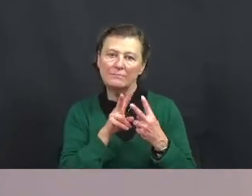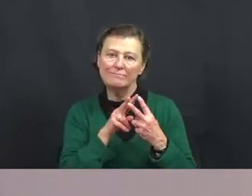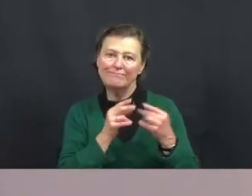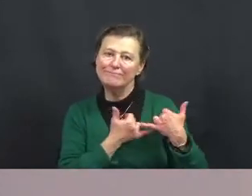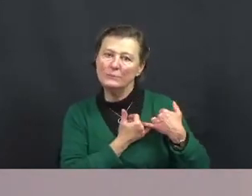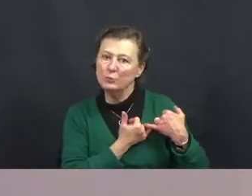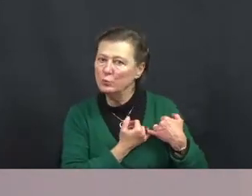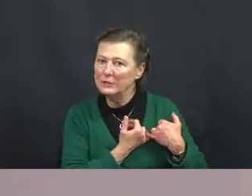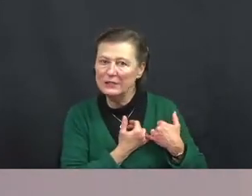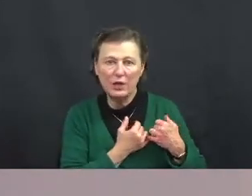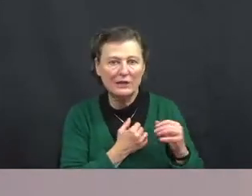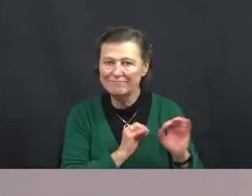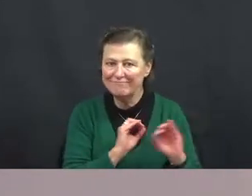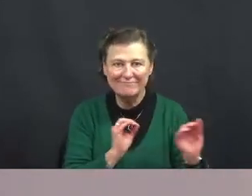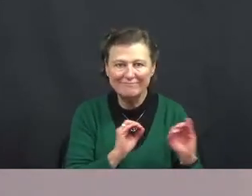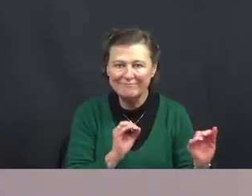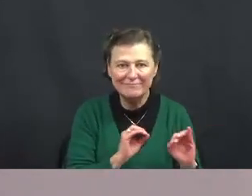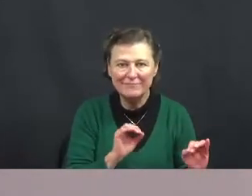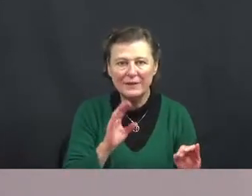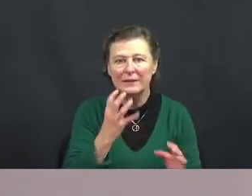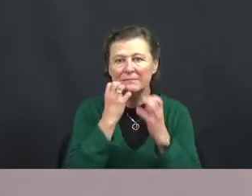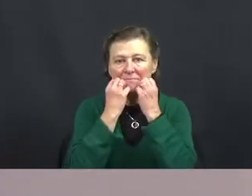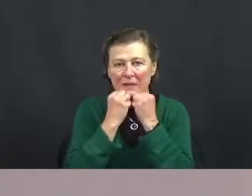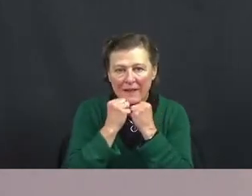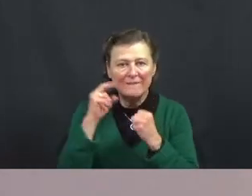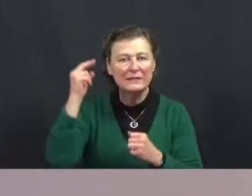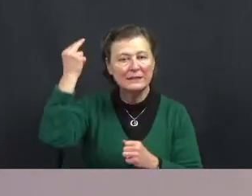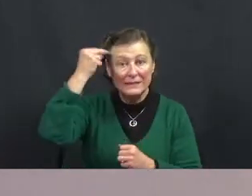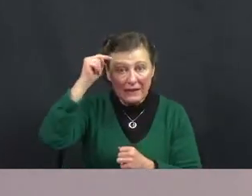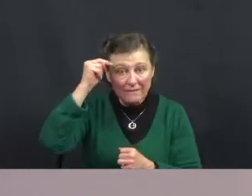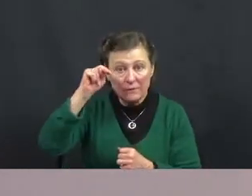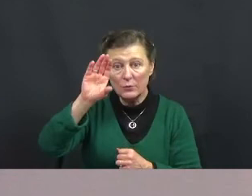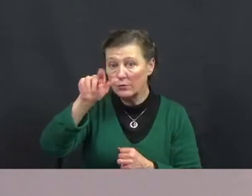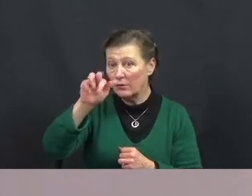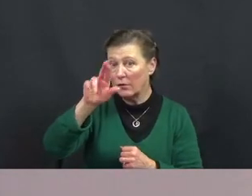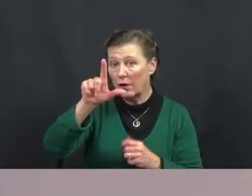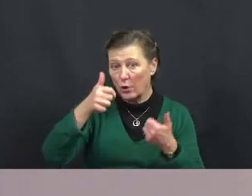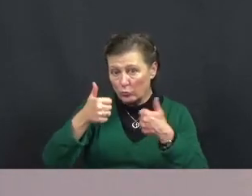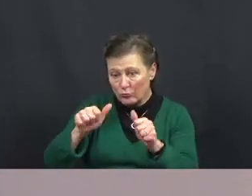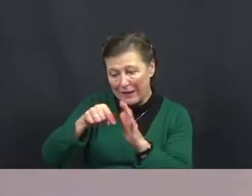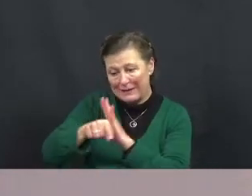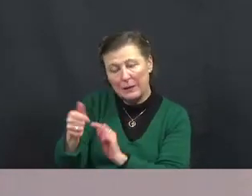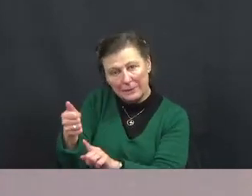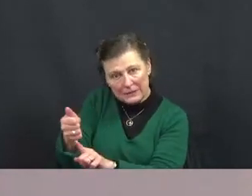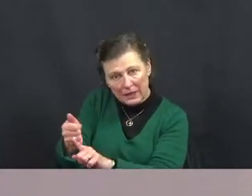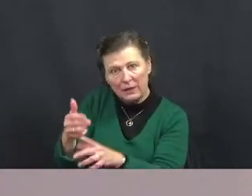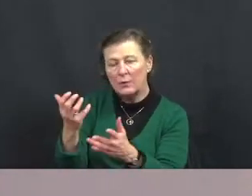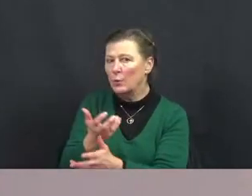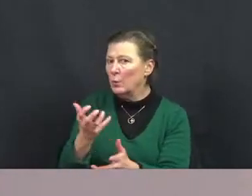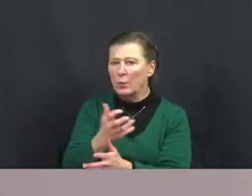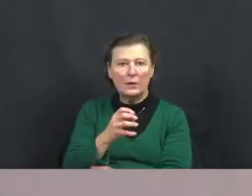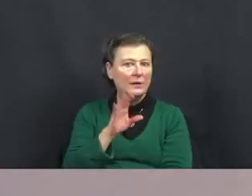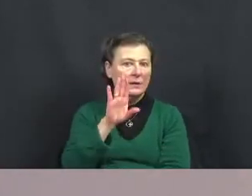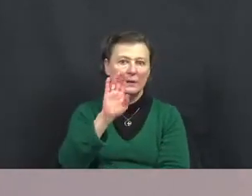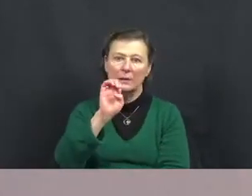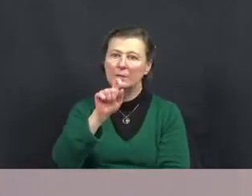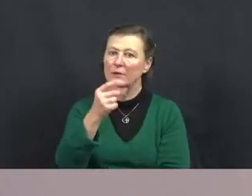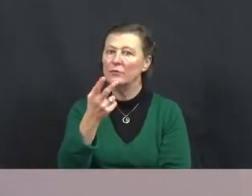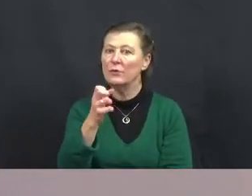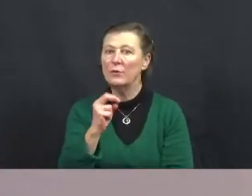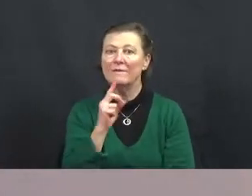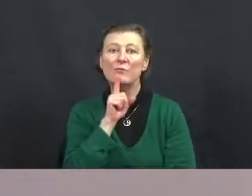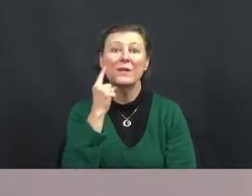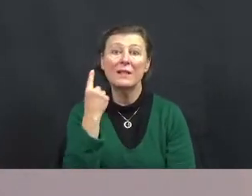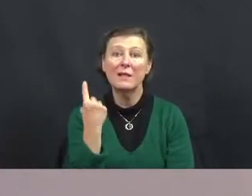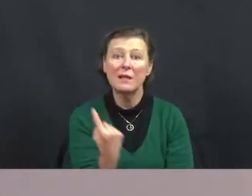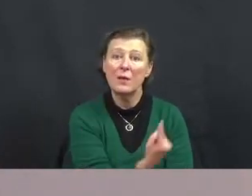His beloved nephew, Karl, had tried to commit suicide. Beethoven was all